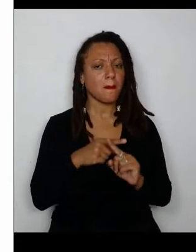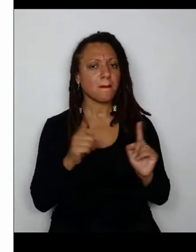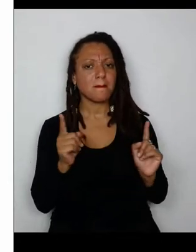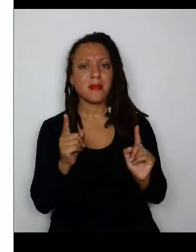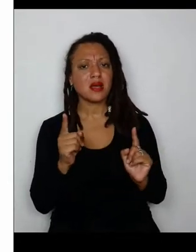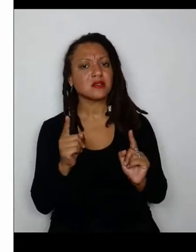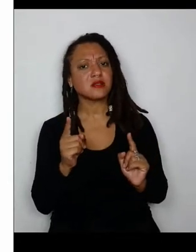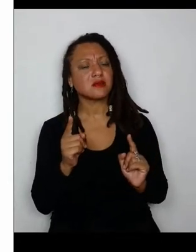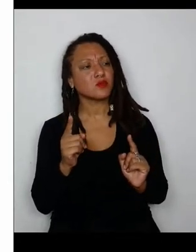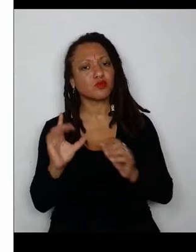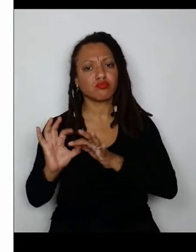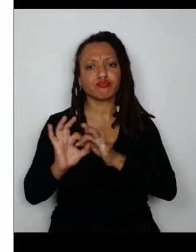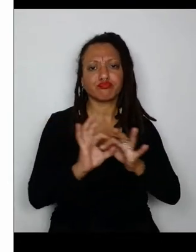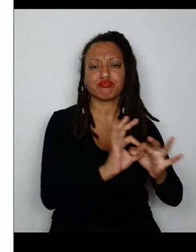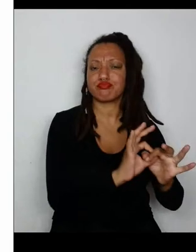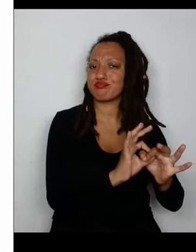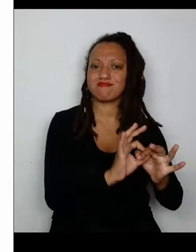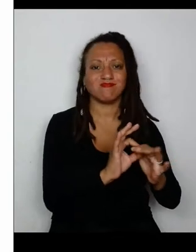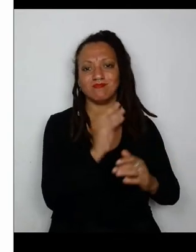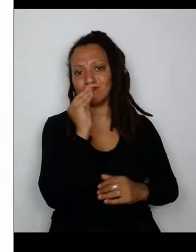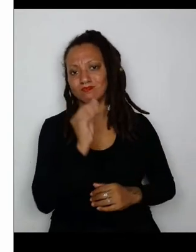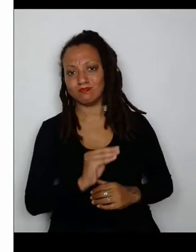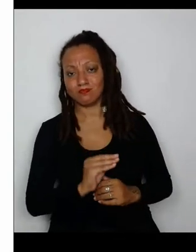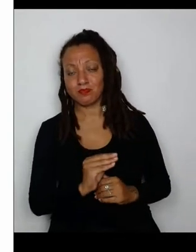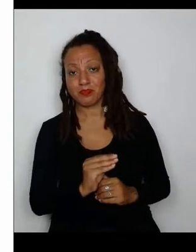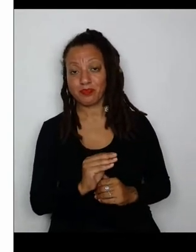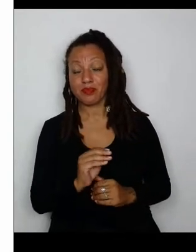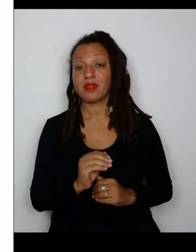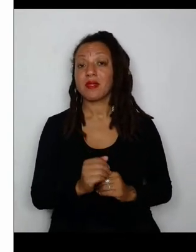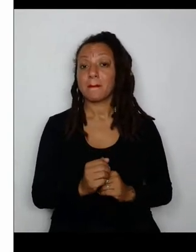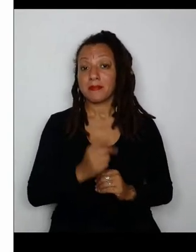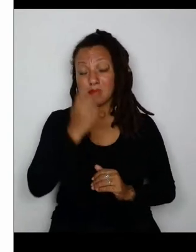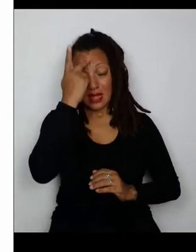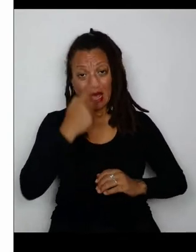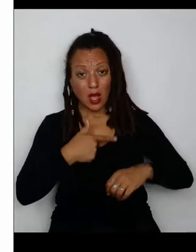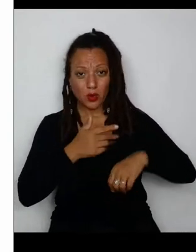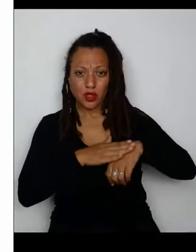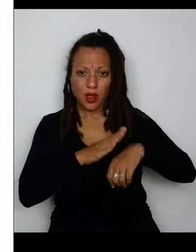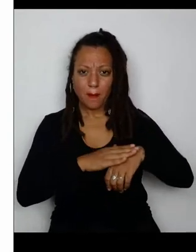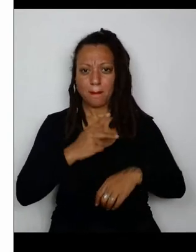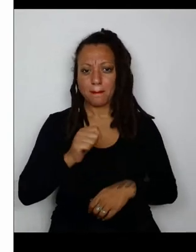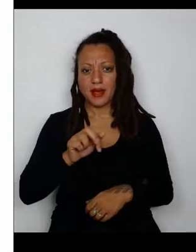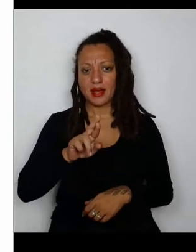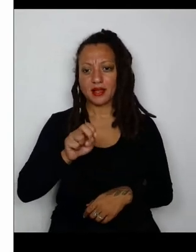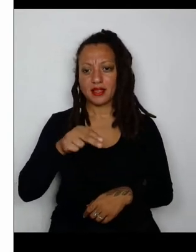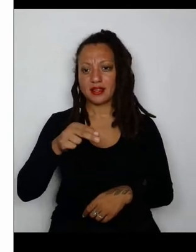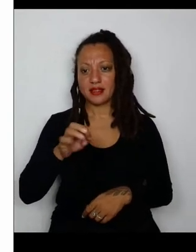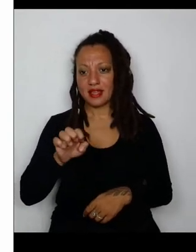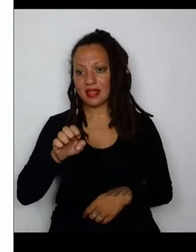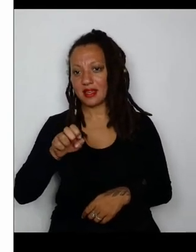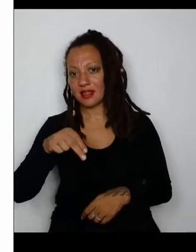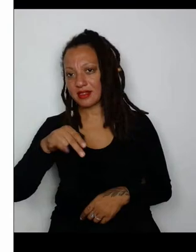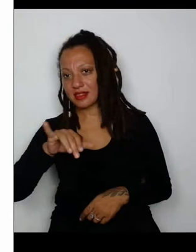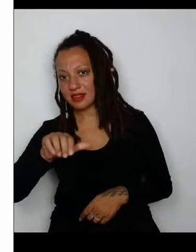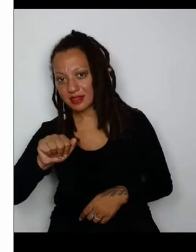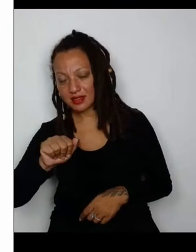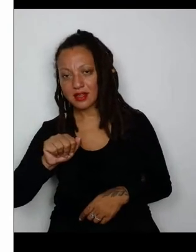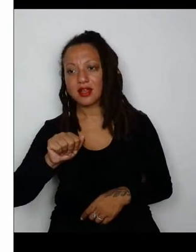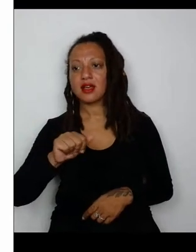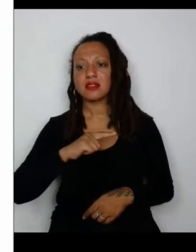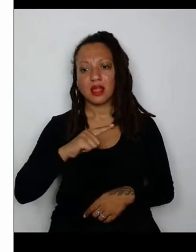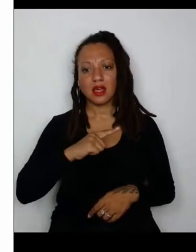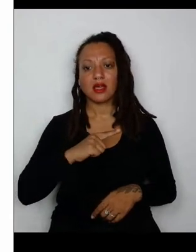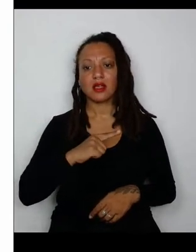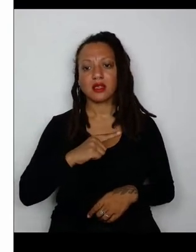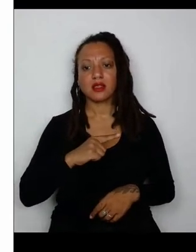authorial alter egos like paritania and zumba zardi apart from anything else enabled him to write with the